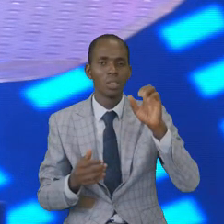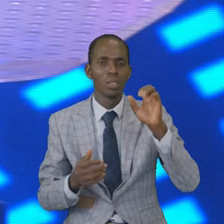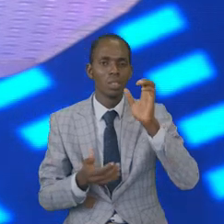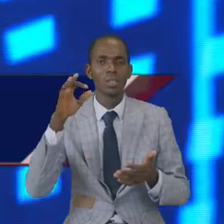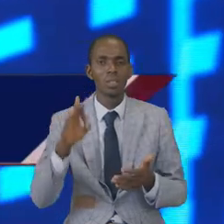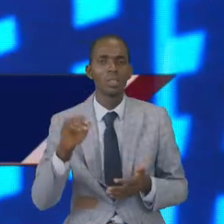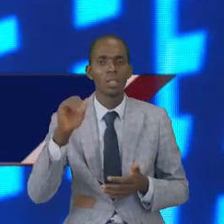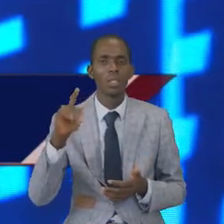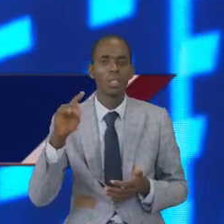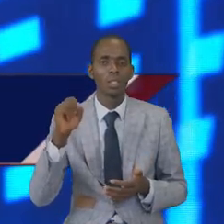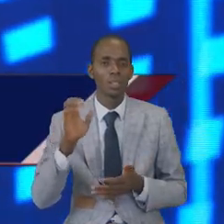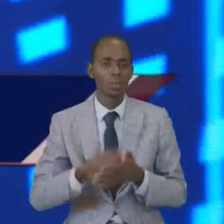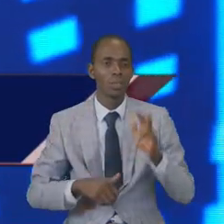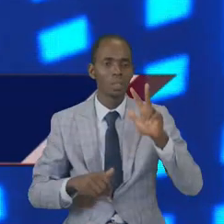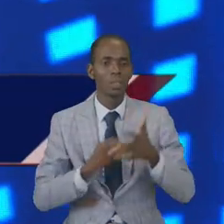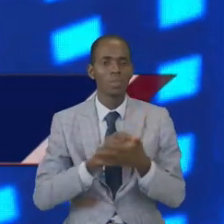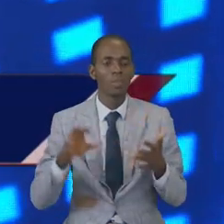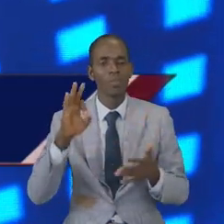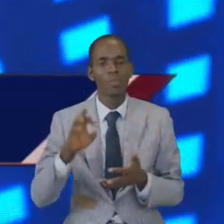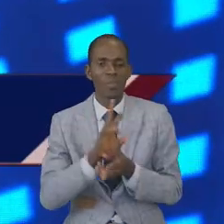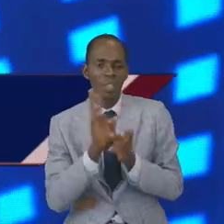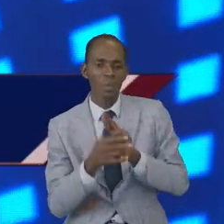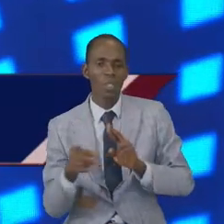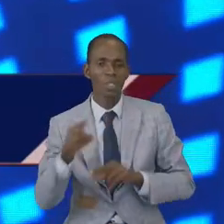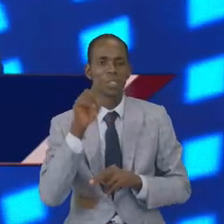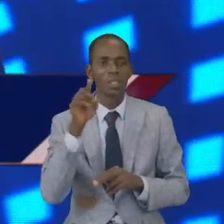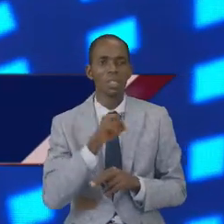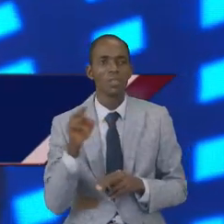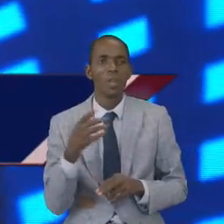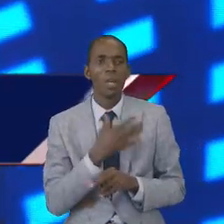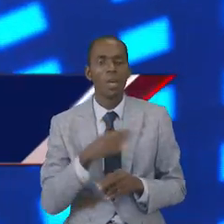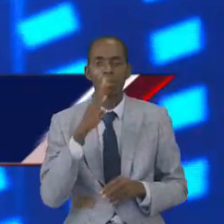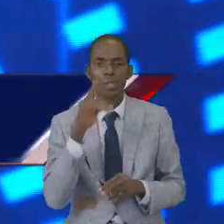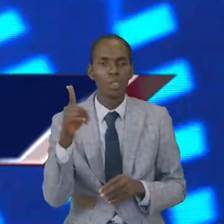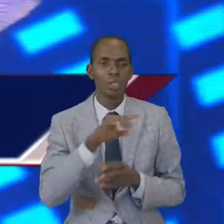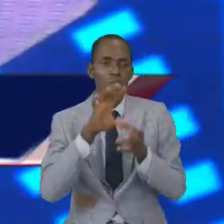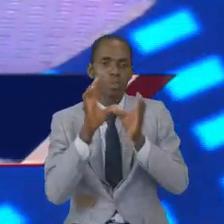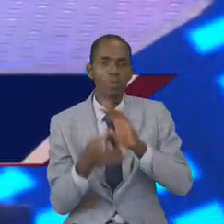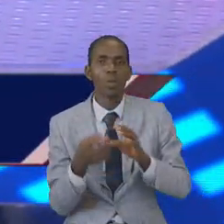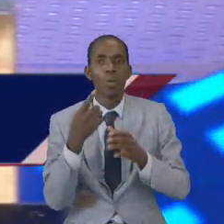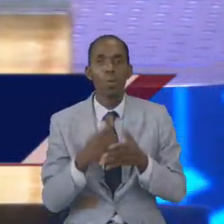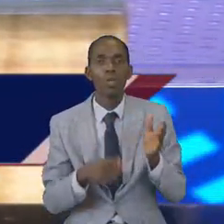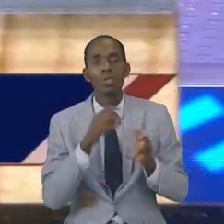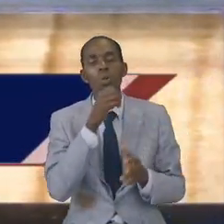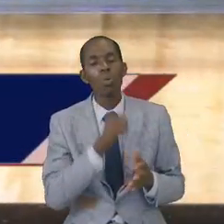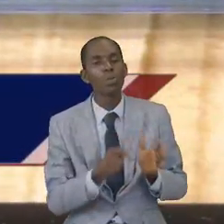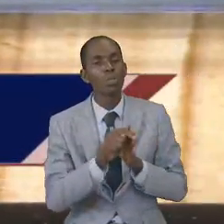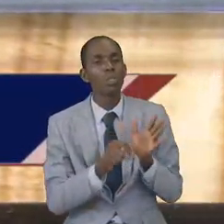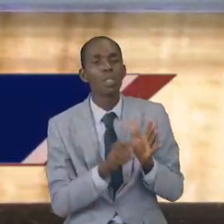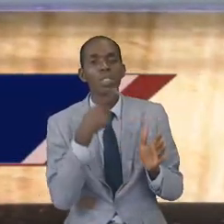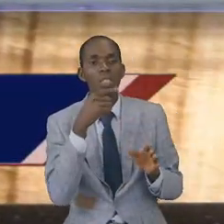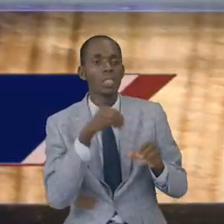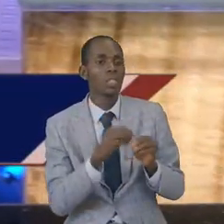Acts chapter 3, verse 19. Repent ye therefore and be converted. What the Old Testament in Jeremiah